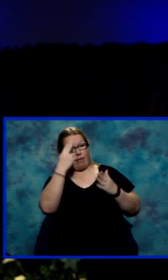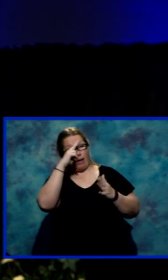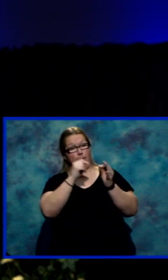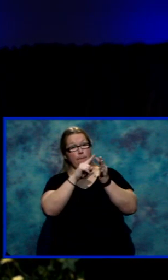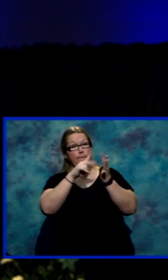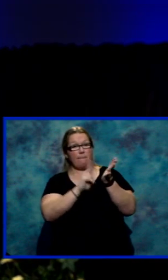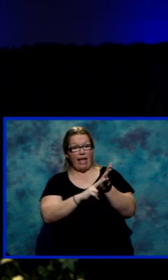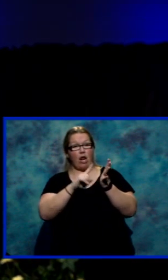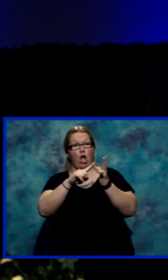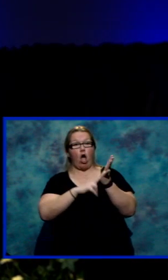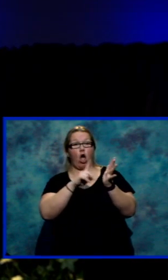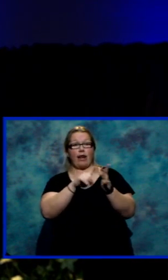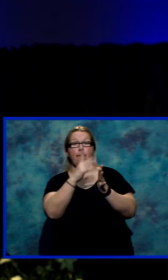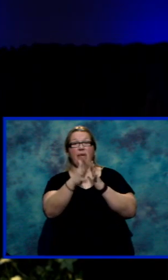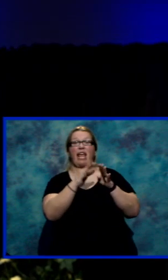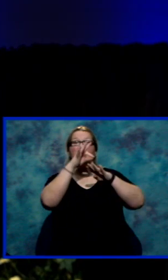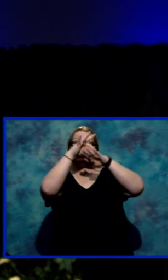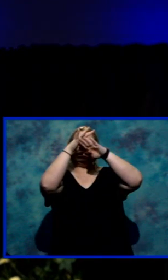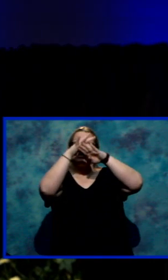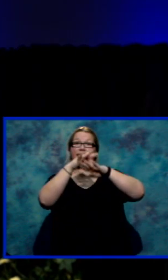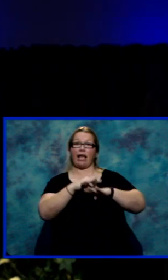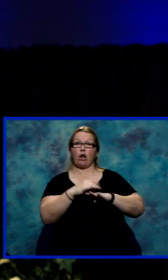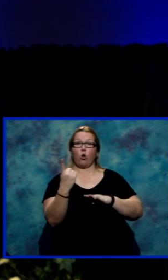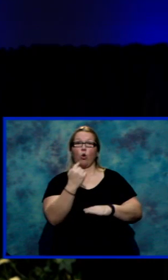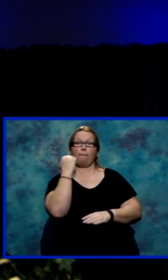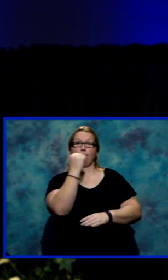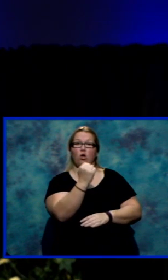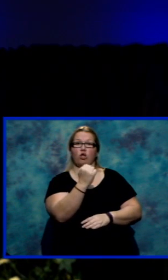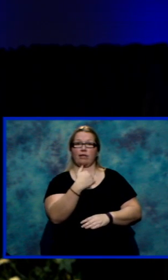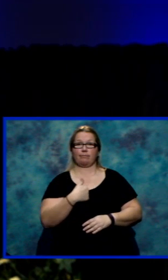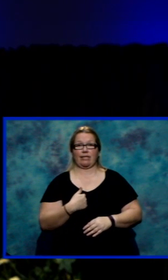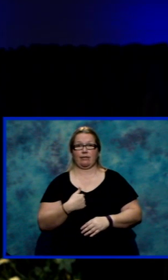which means the son who murdered me.